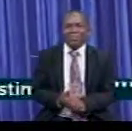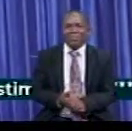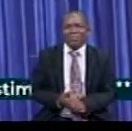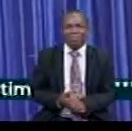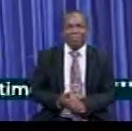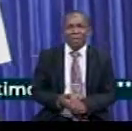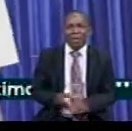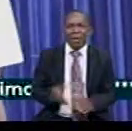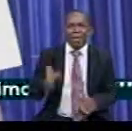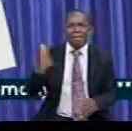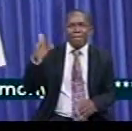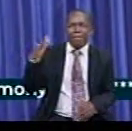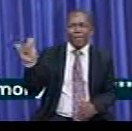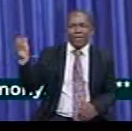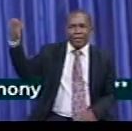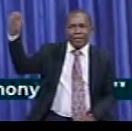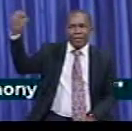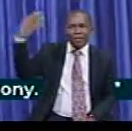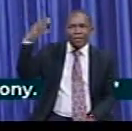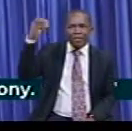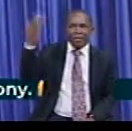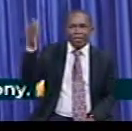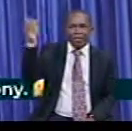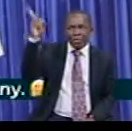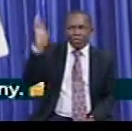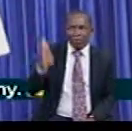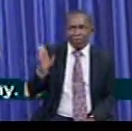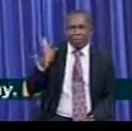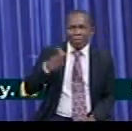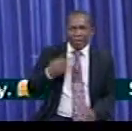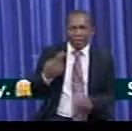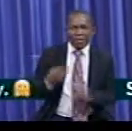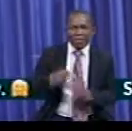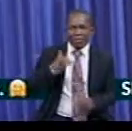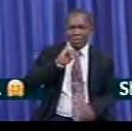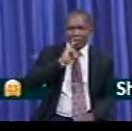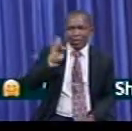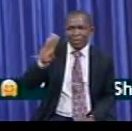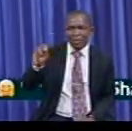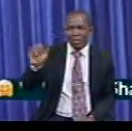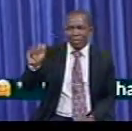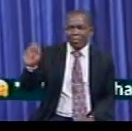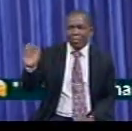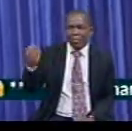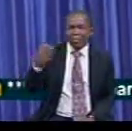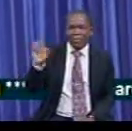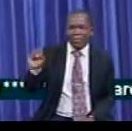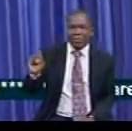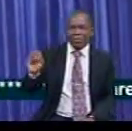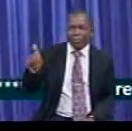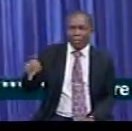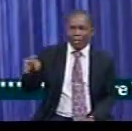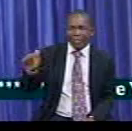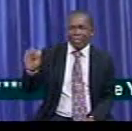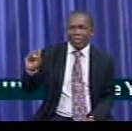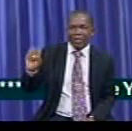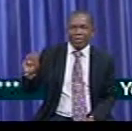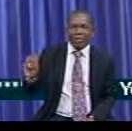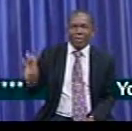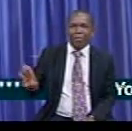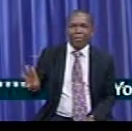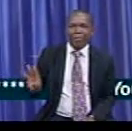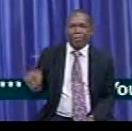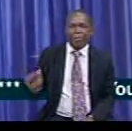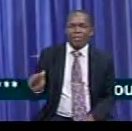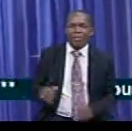By the grace of God, my name is Impela Matthew from Pasa Oti region. By the grace of God,